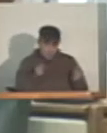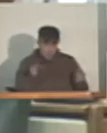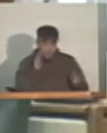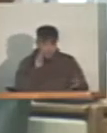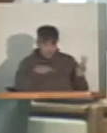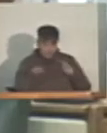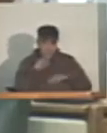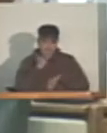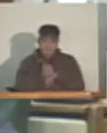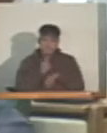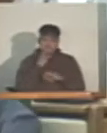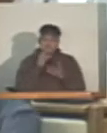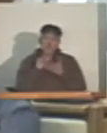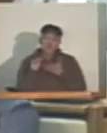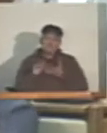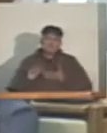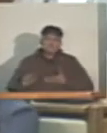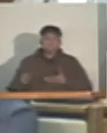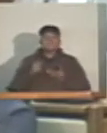establish compensation